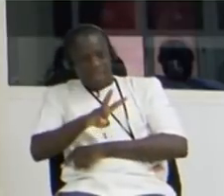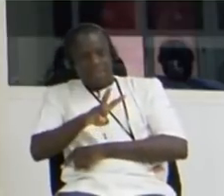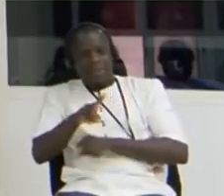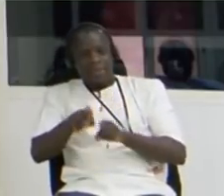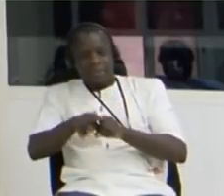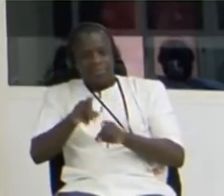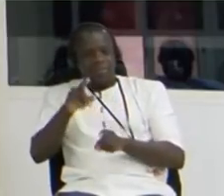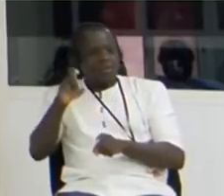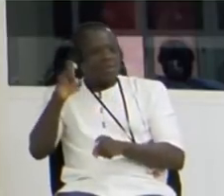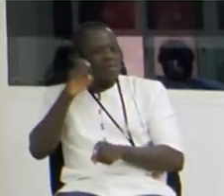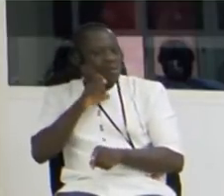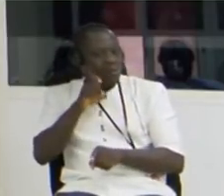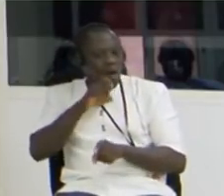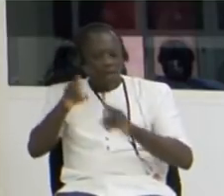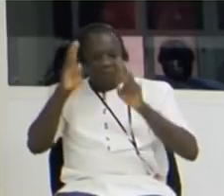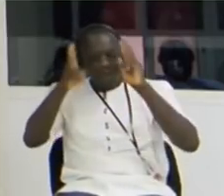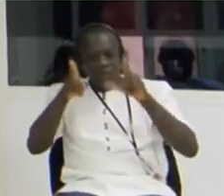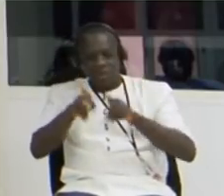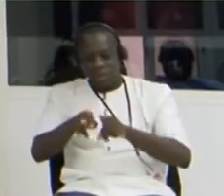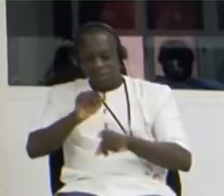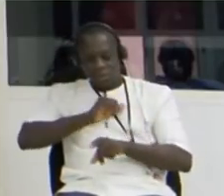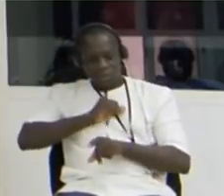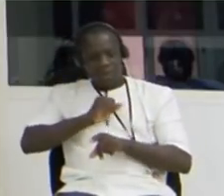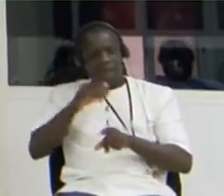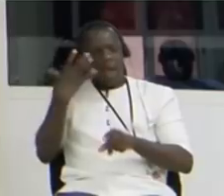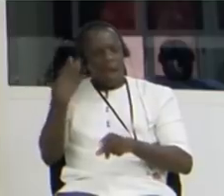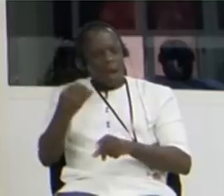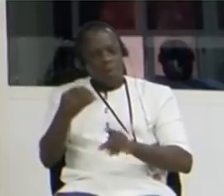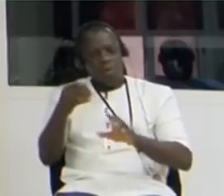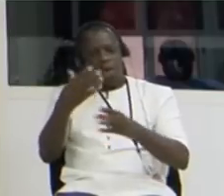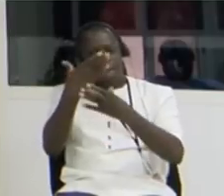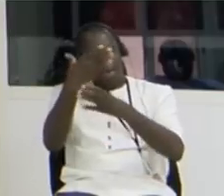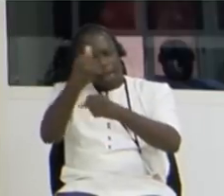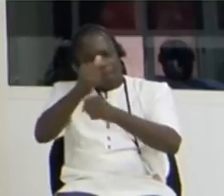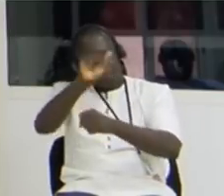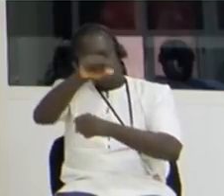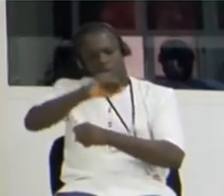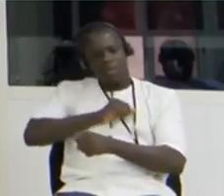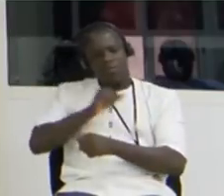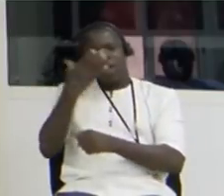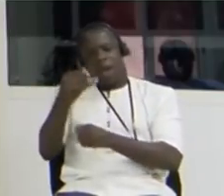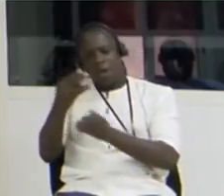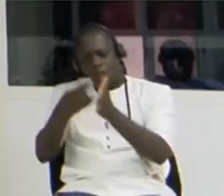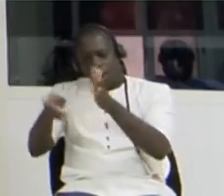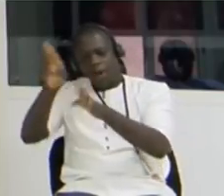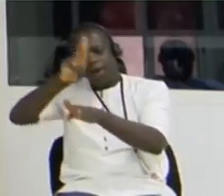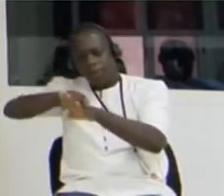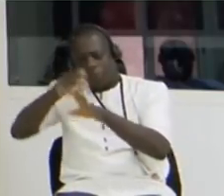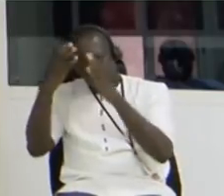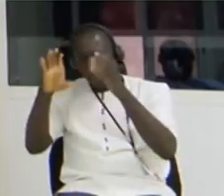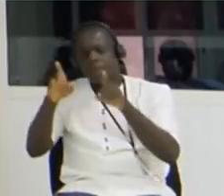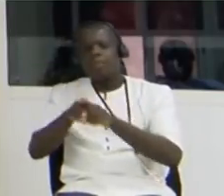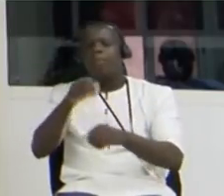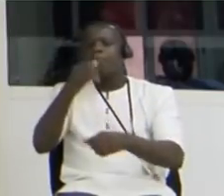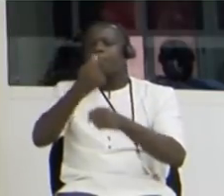of the situation? How do you report? And we had, we created a lot of impact in that.